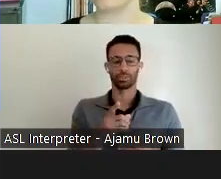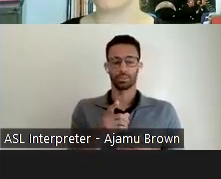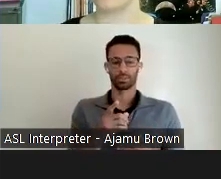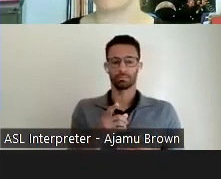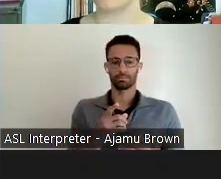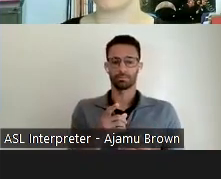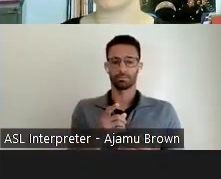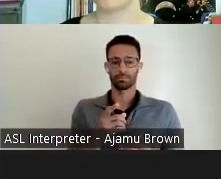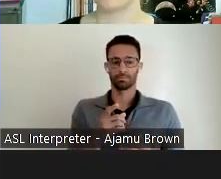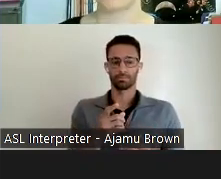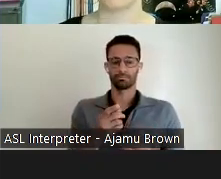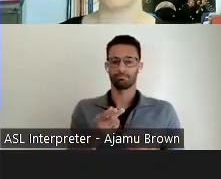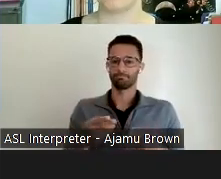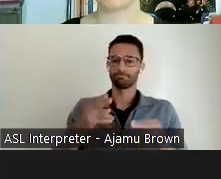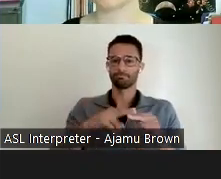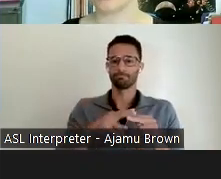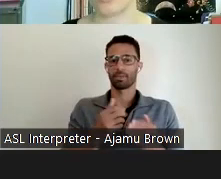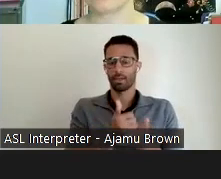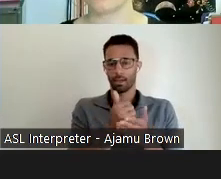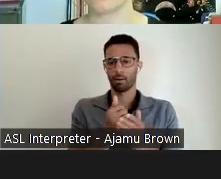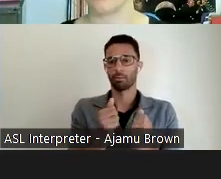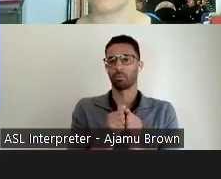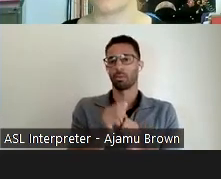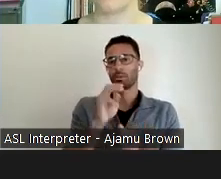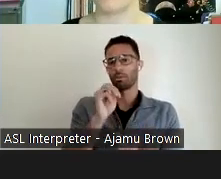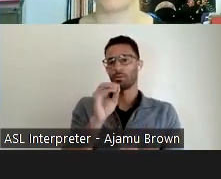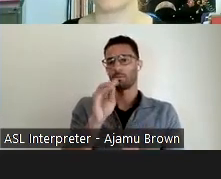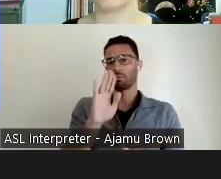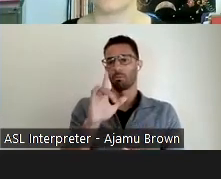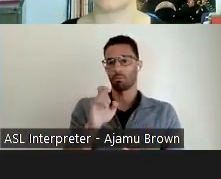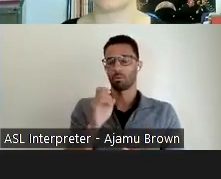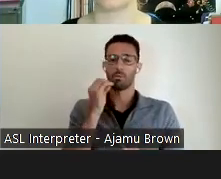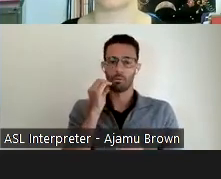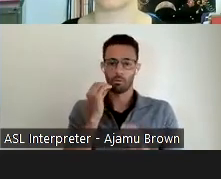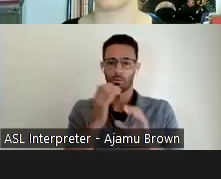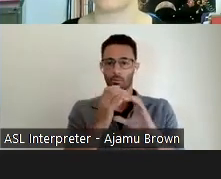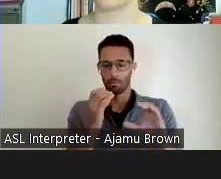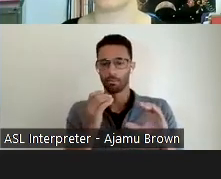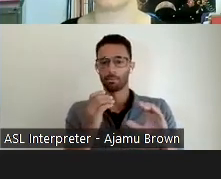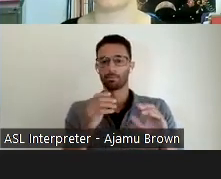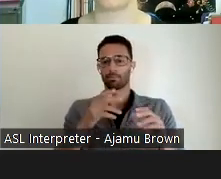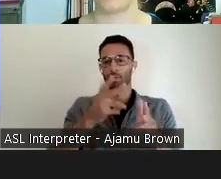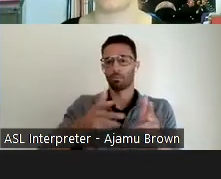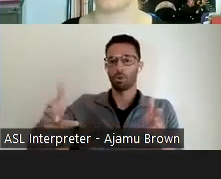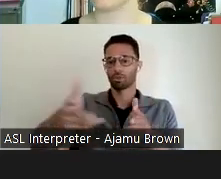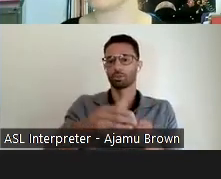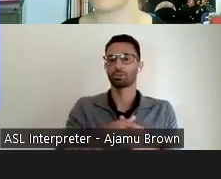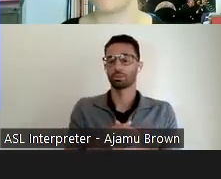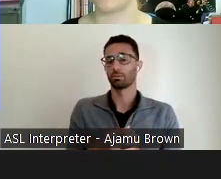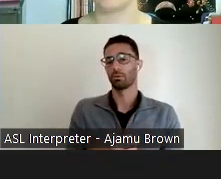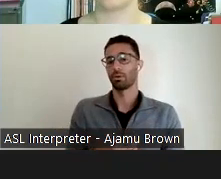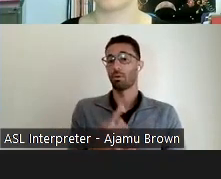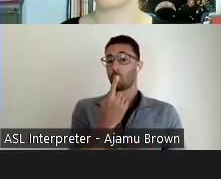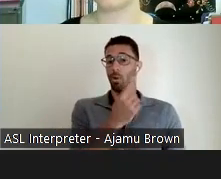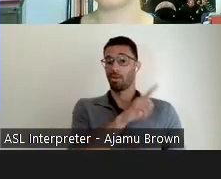to the game in that field. And just across the board, we've really only had one landlord who's kind of putting up a fight, and the rest of